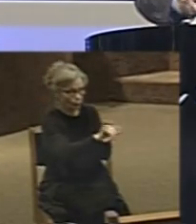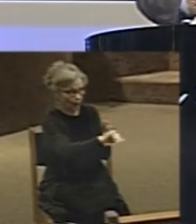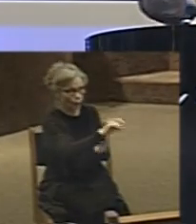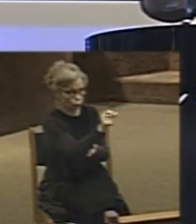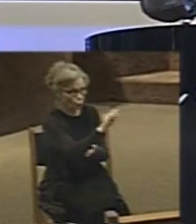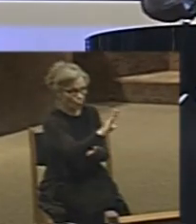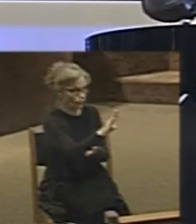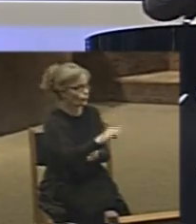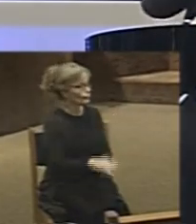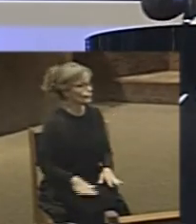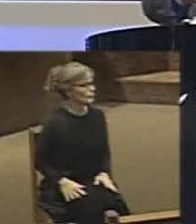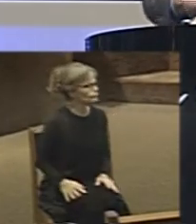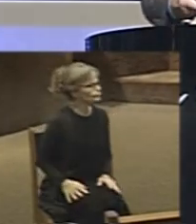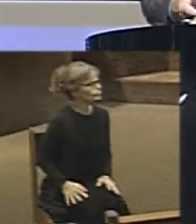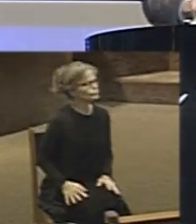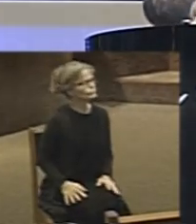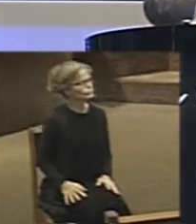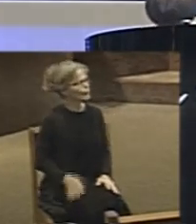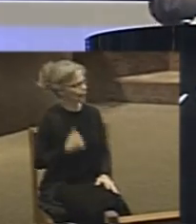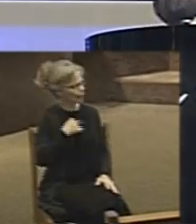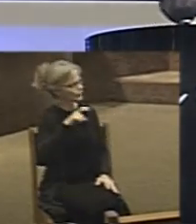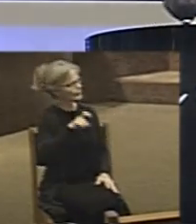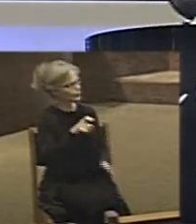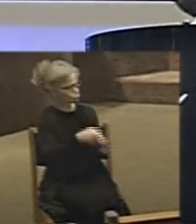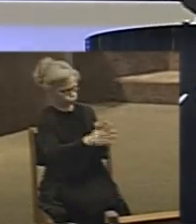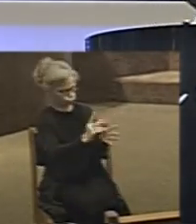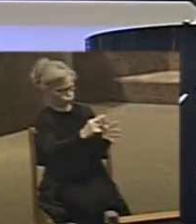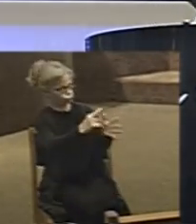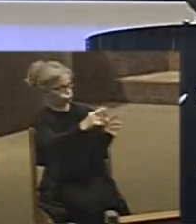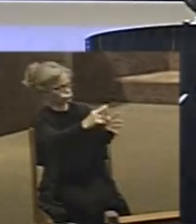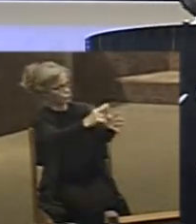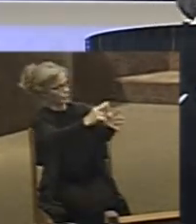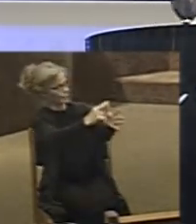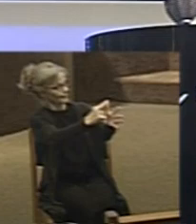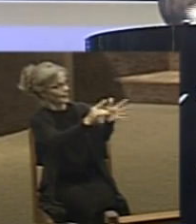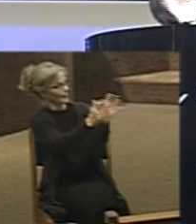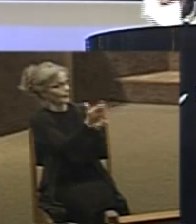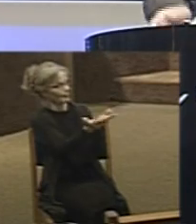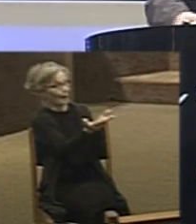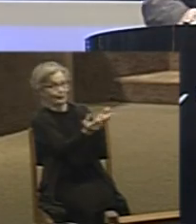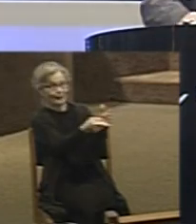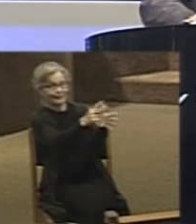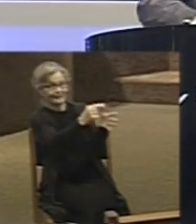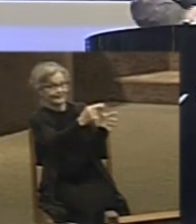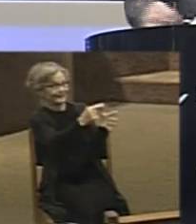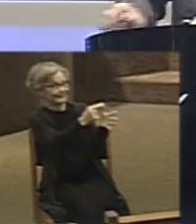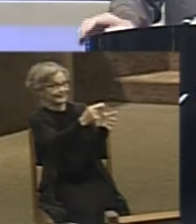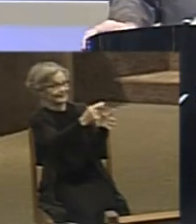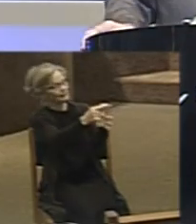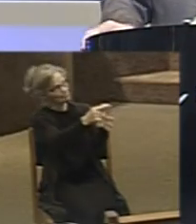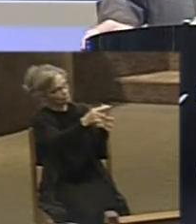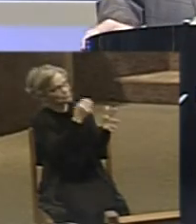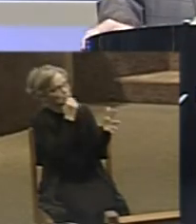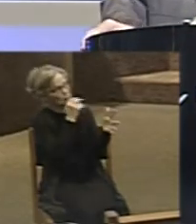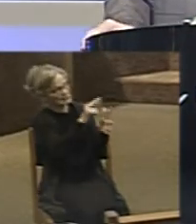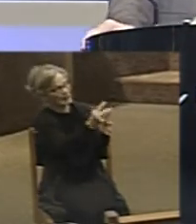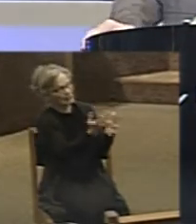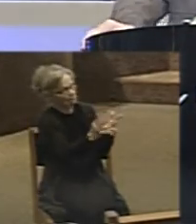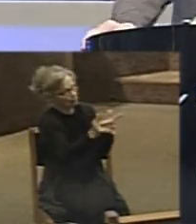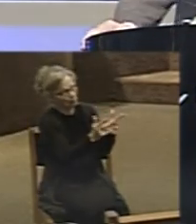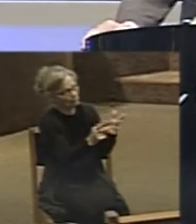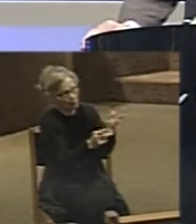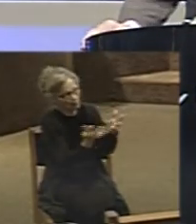And why should I not? When the Bible said in Psalm 19, "The law of the Lord